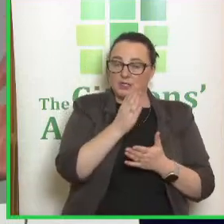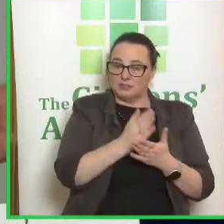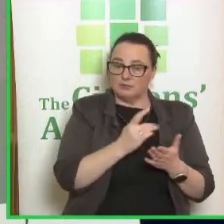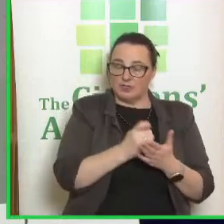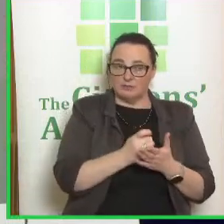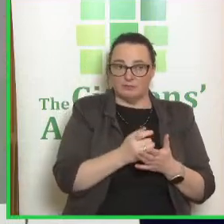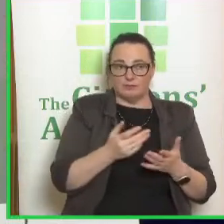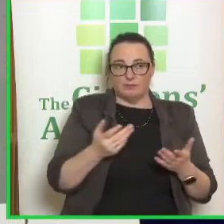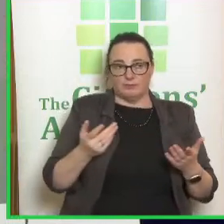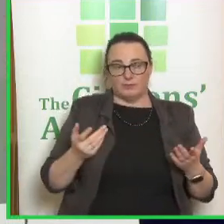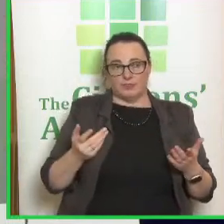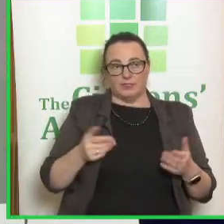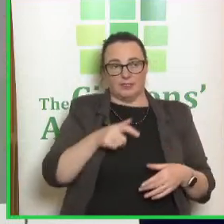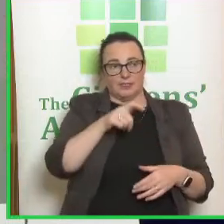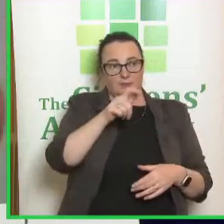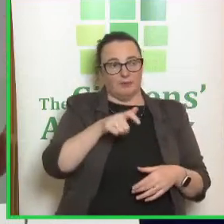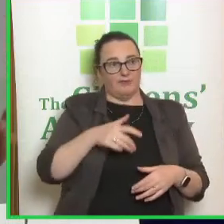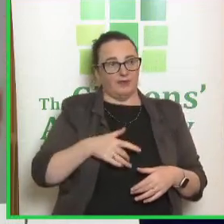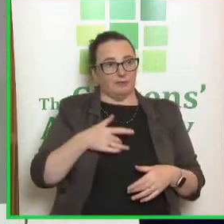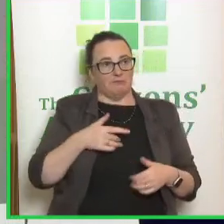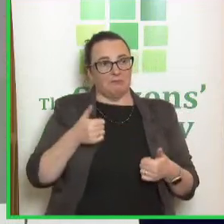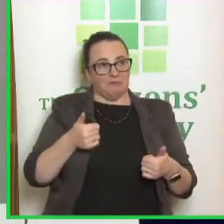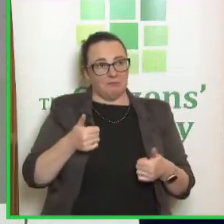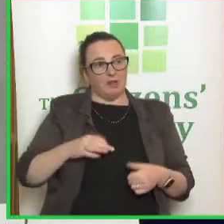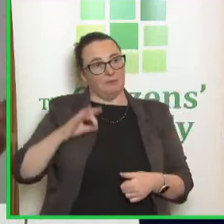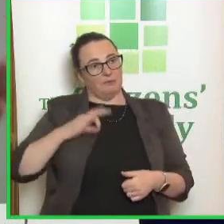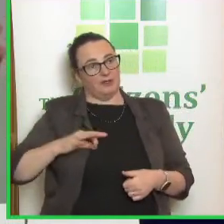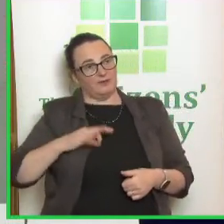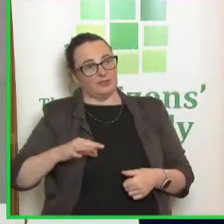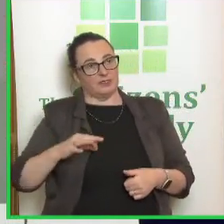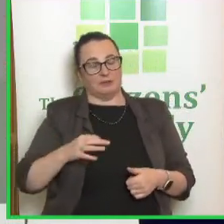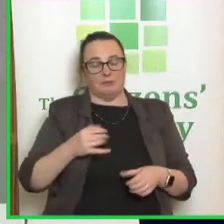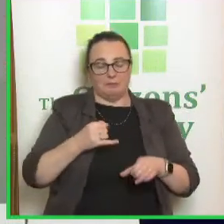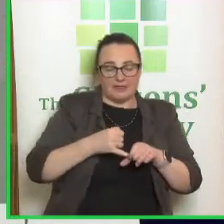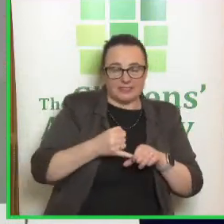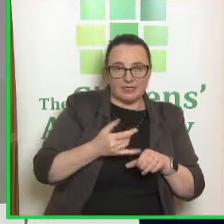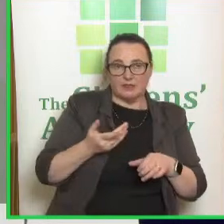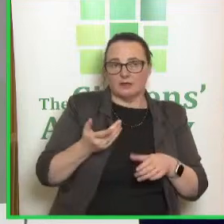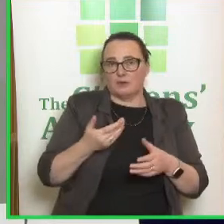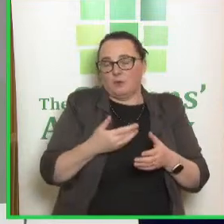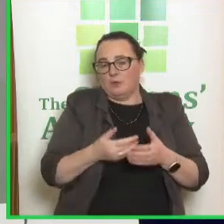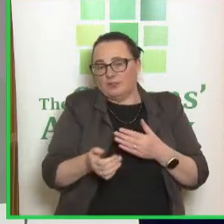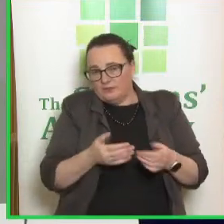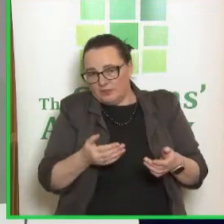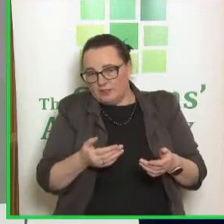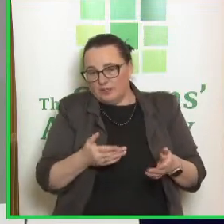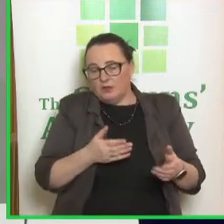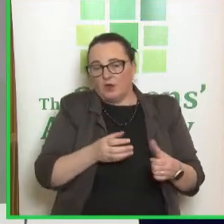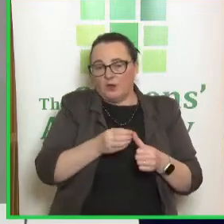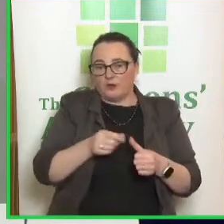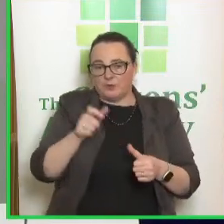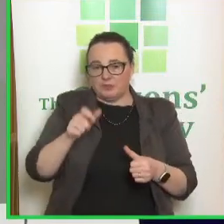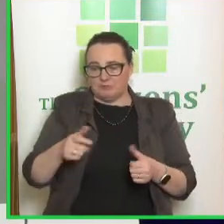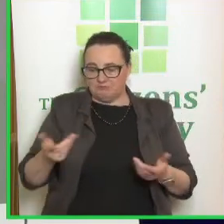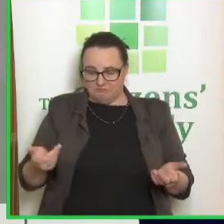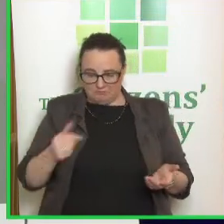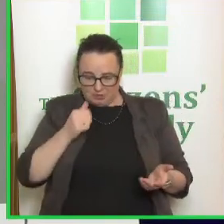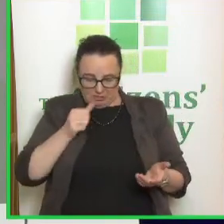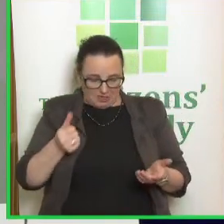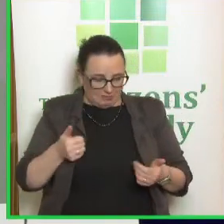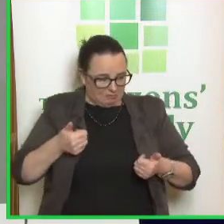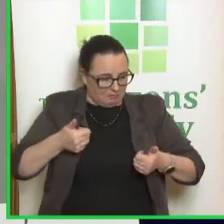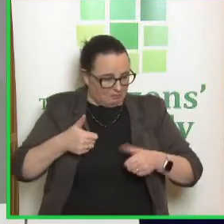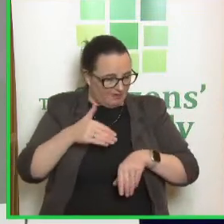may feel they get some benefits from using drugs, whether it's medical or whatever. In some cases, people may feel they get no harm from drugs. In